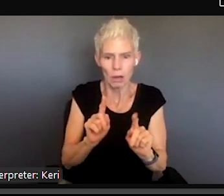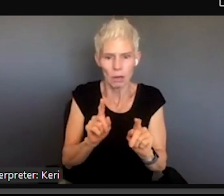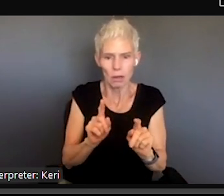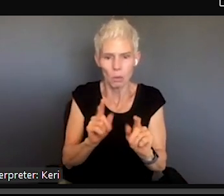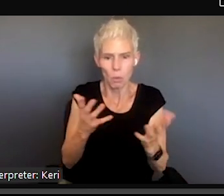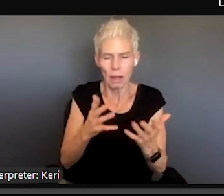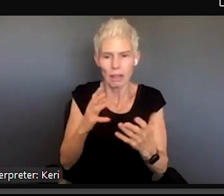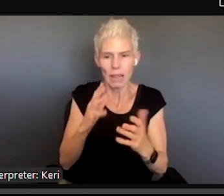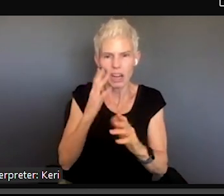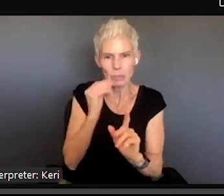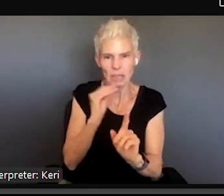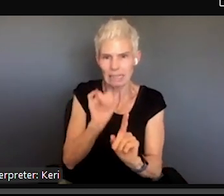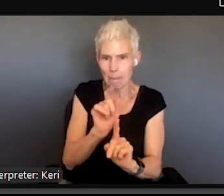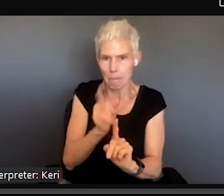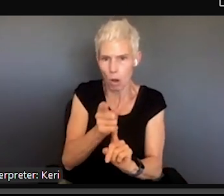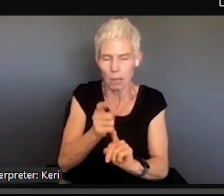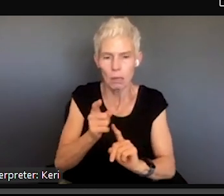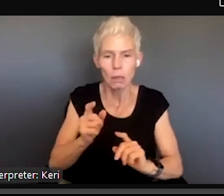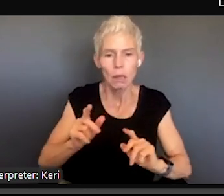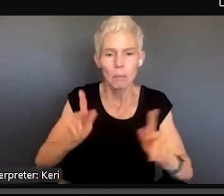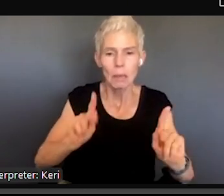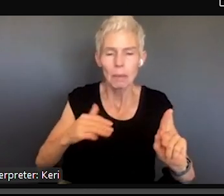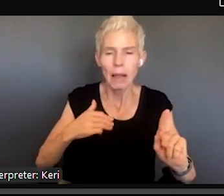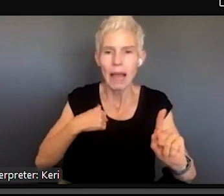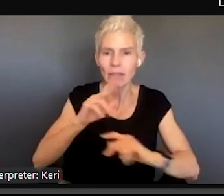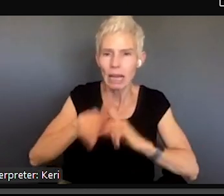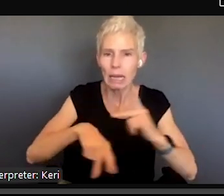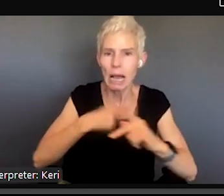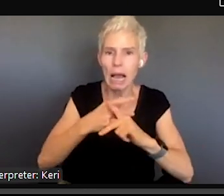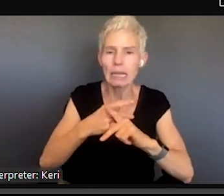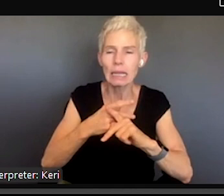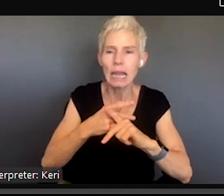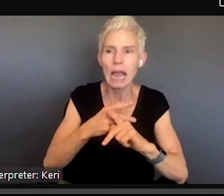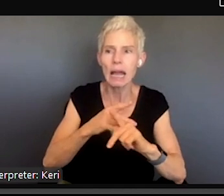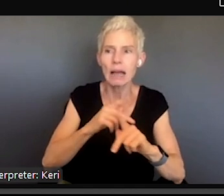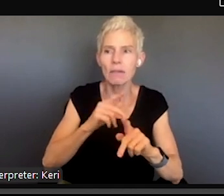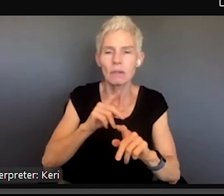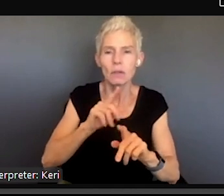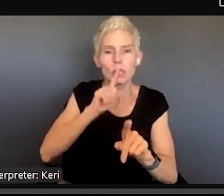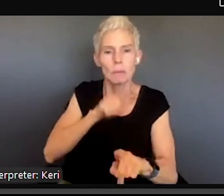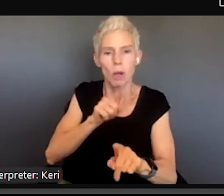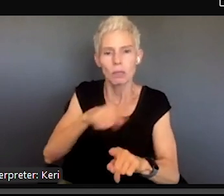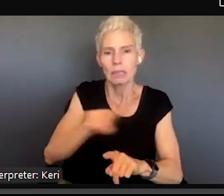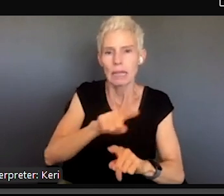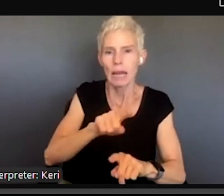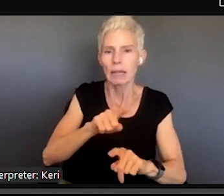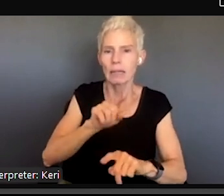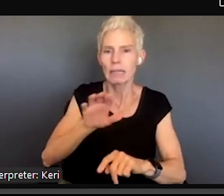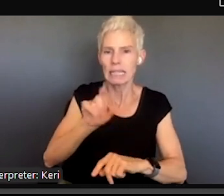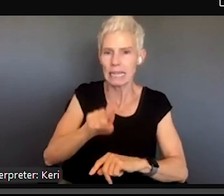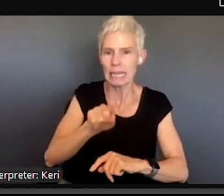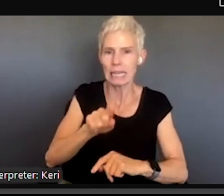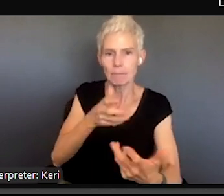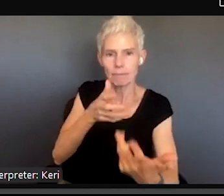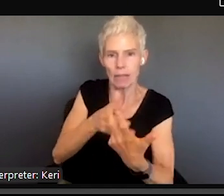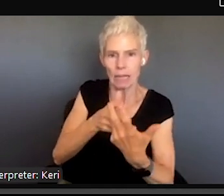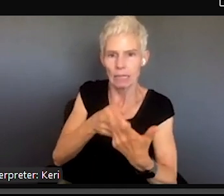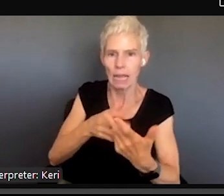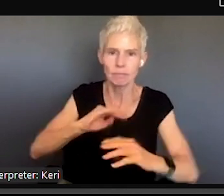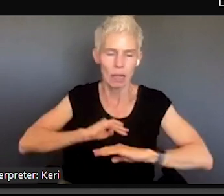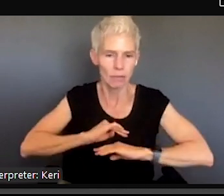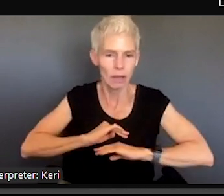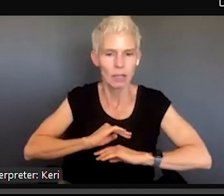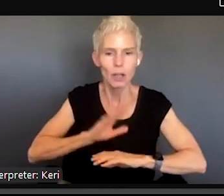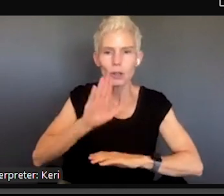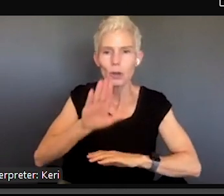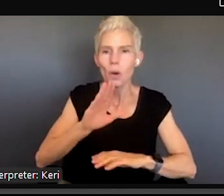people have the type and level of response that they need. So thank you so much for your reflections and for your work as well,